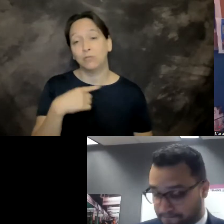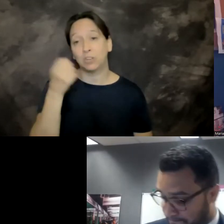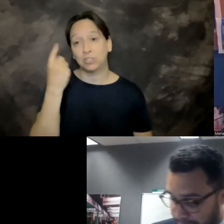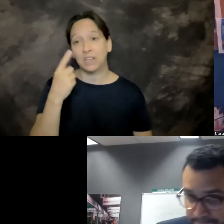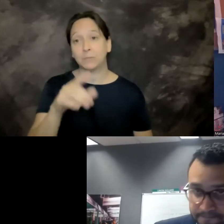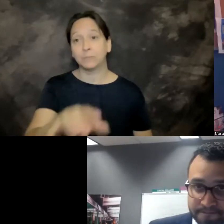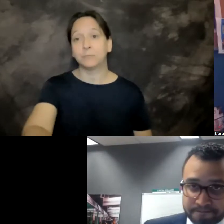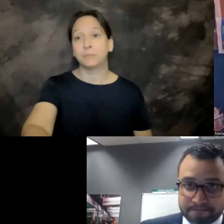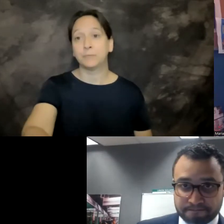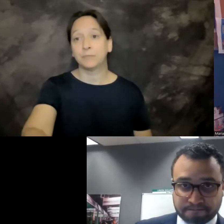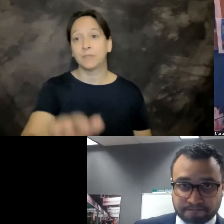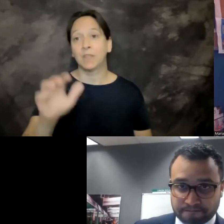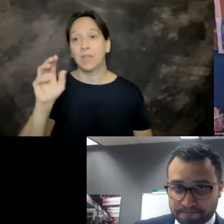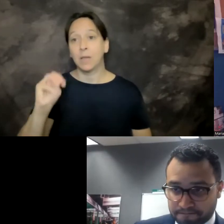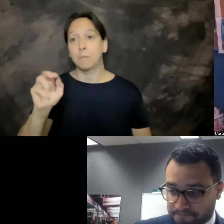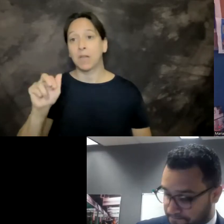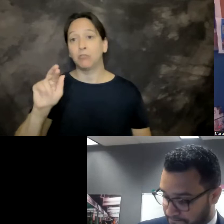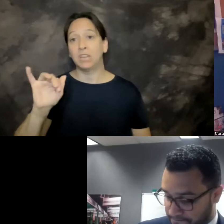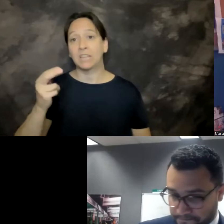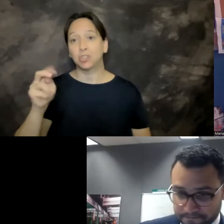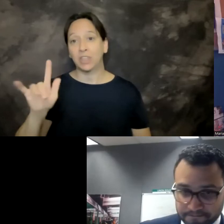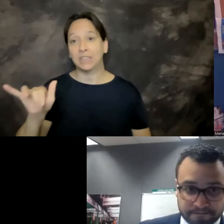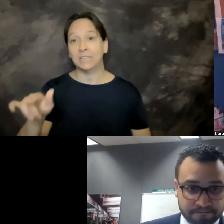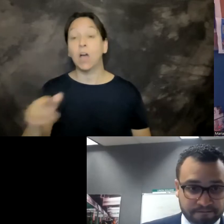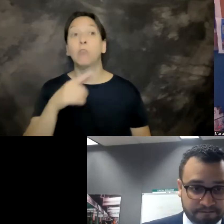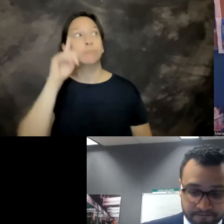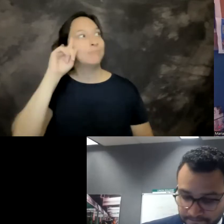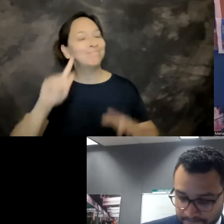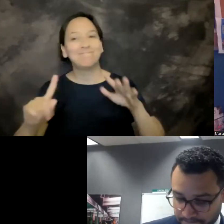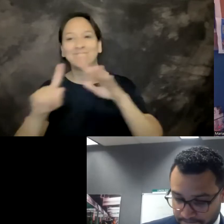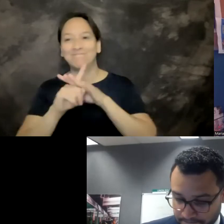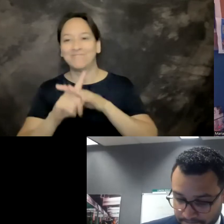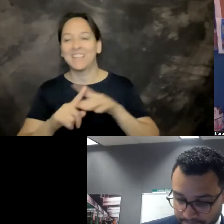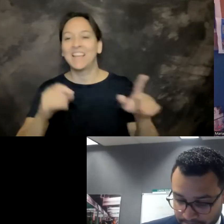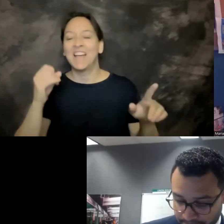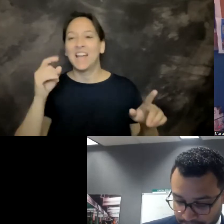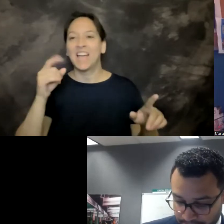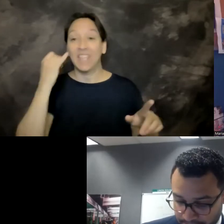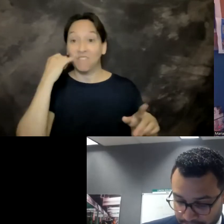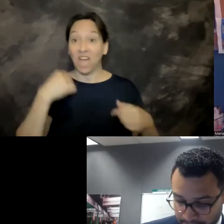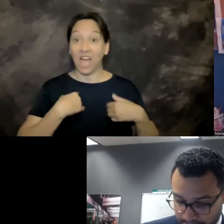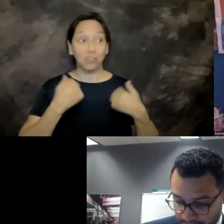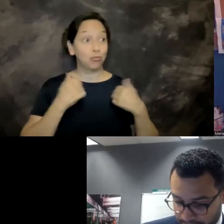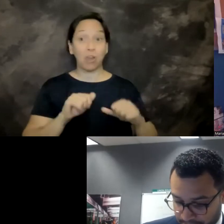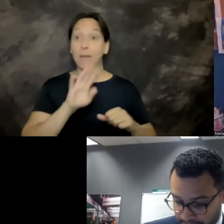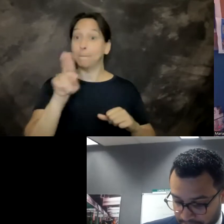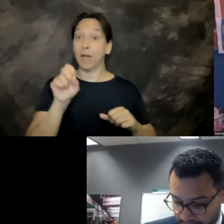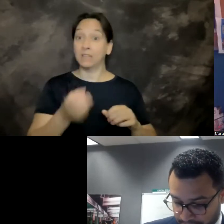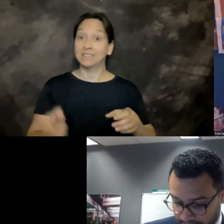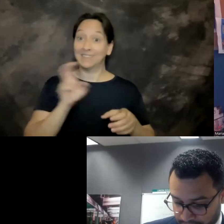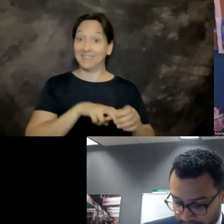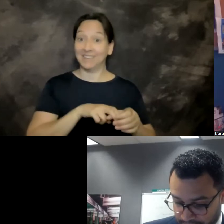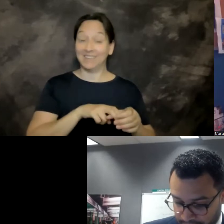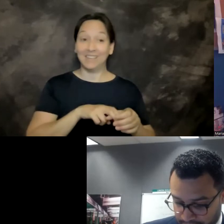Angel. This reminds me of a question that came up earlier. If I attempt to get on a bus and the lift does